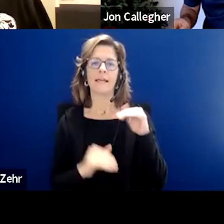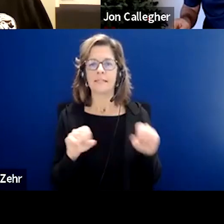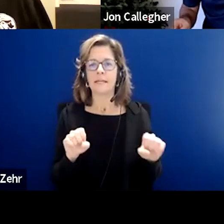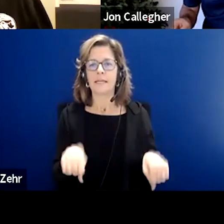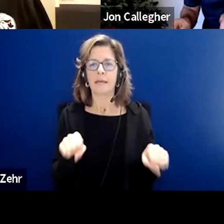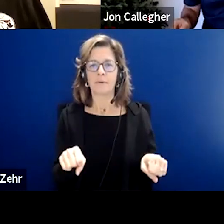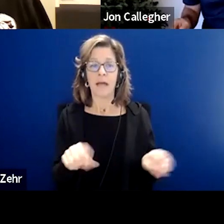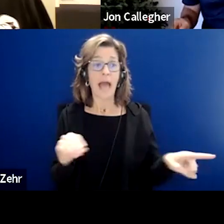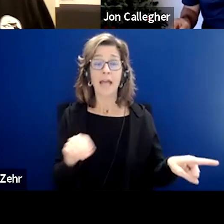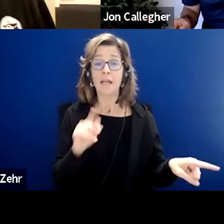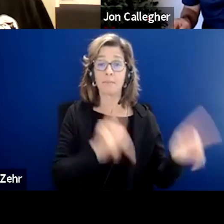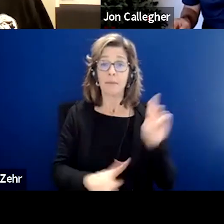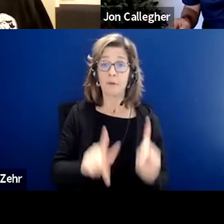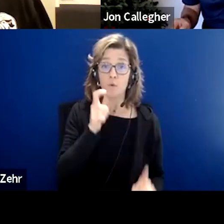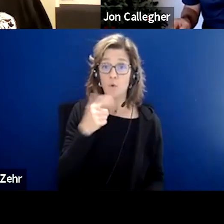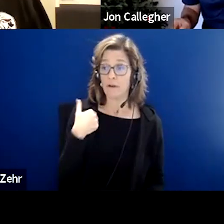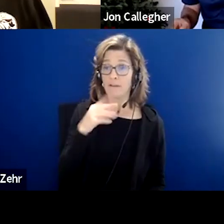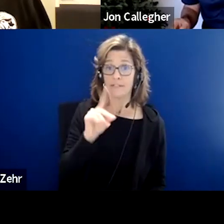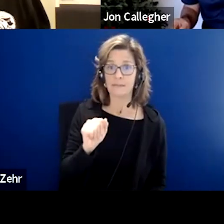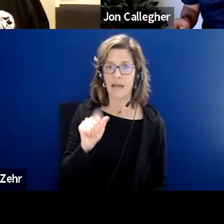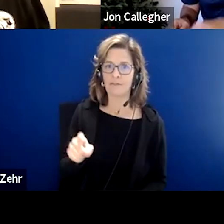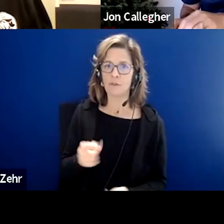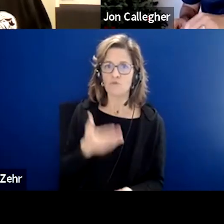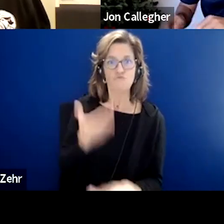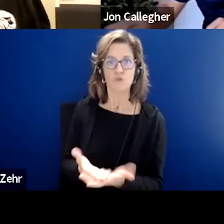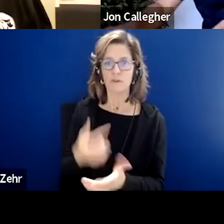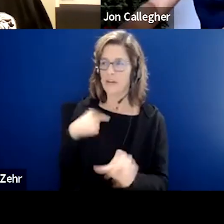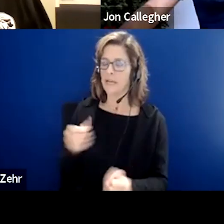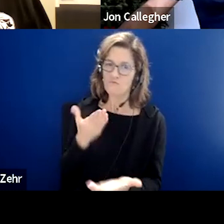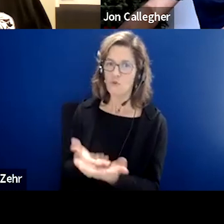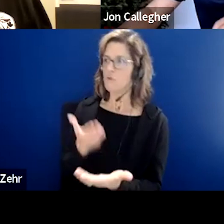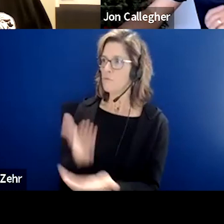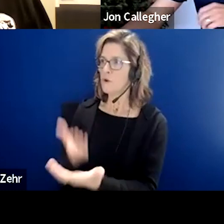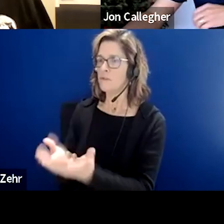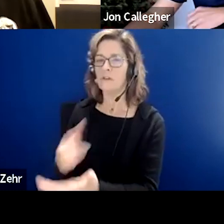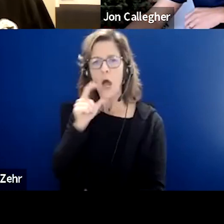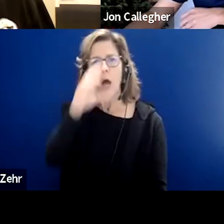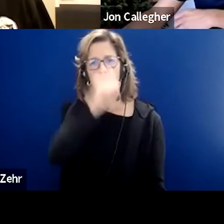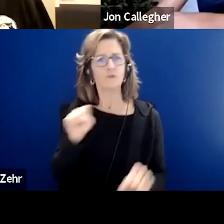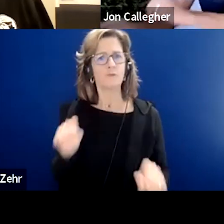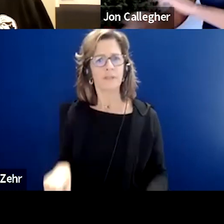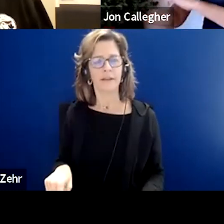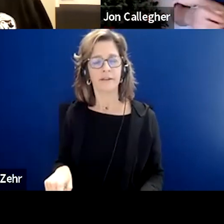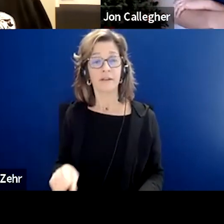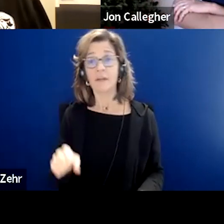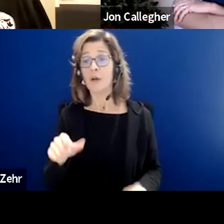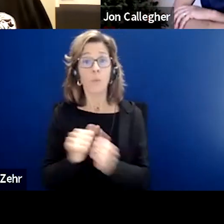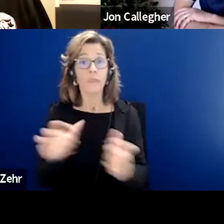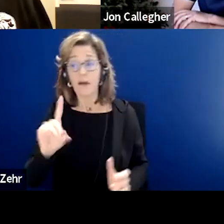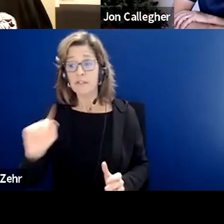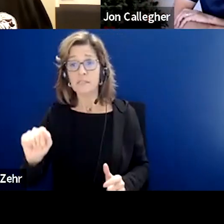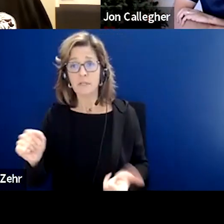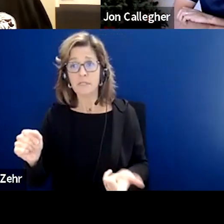to prove themselves in comparison to a regularly abled person. So in the workplace,